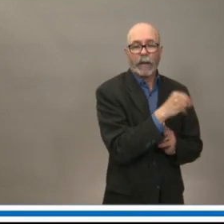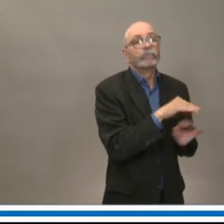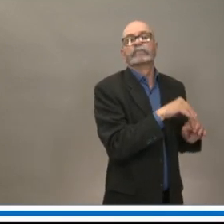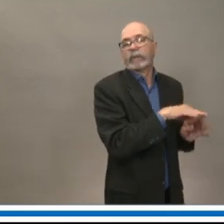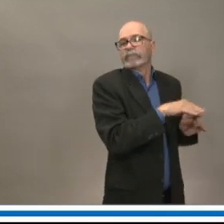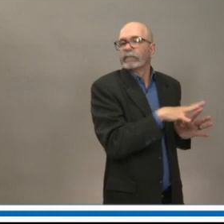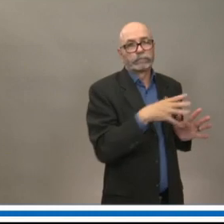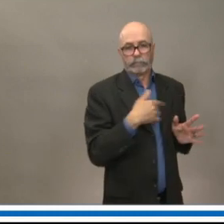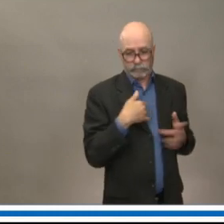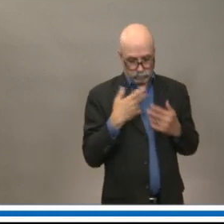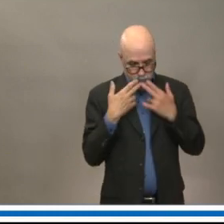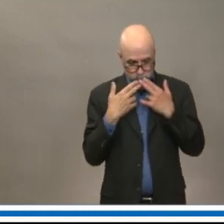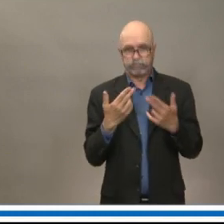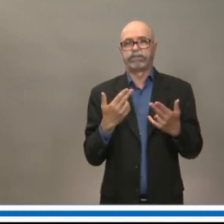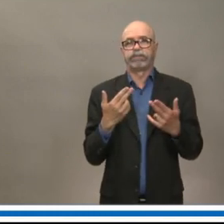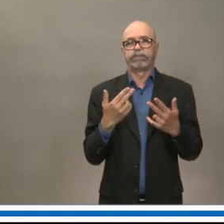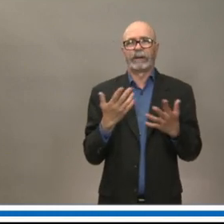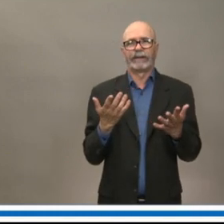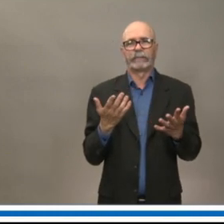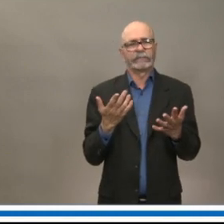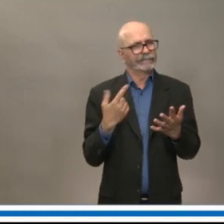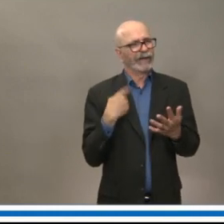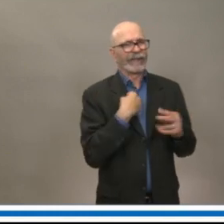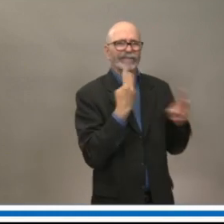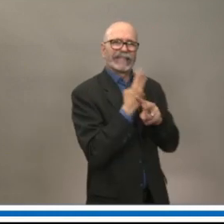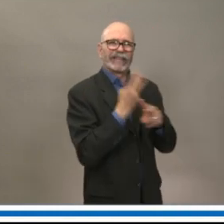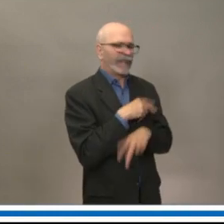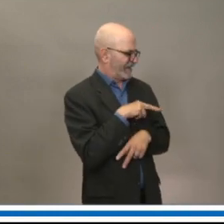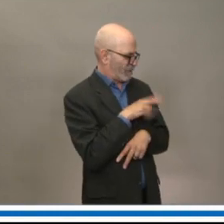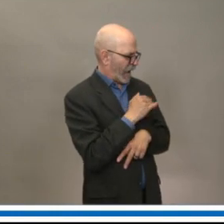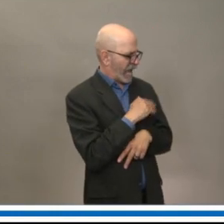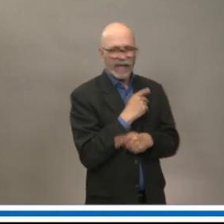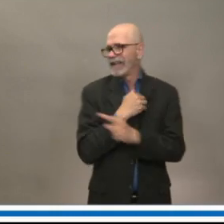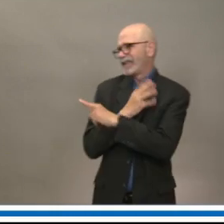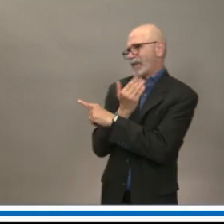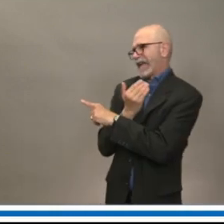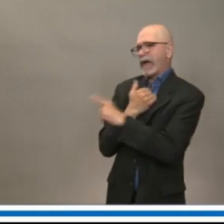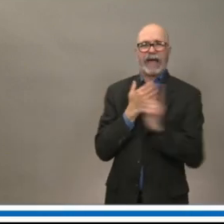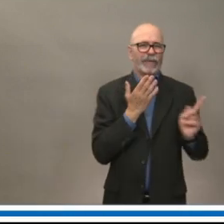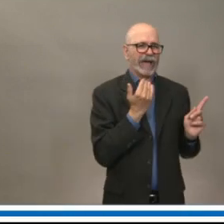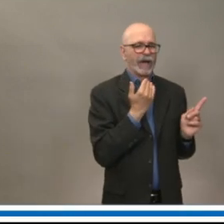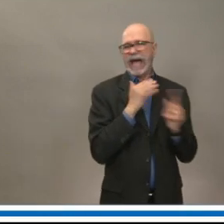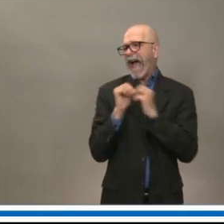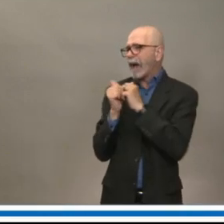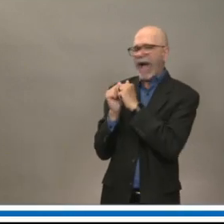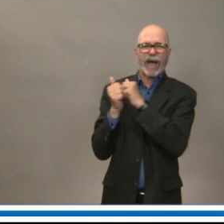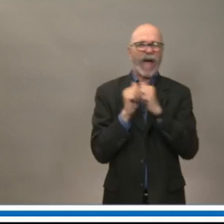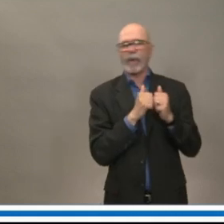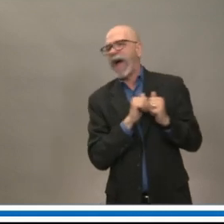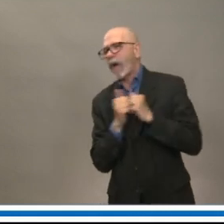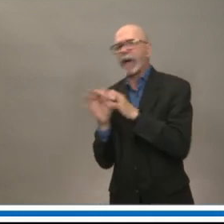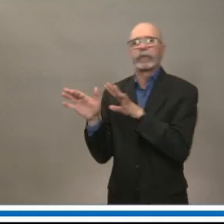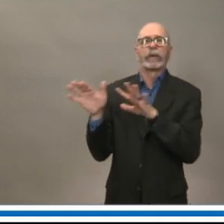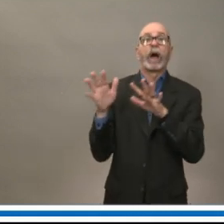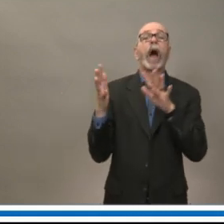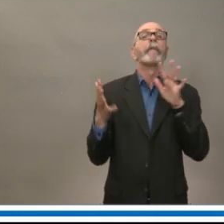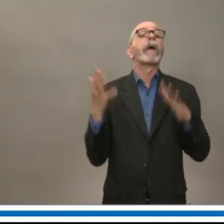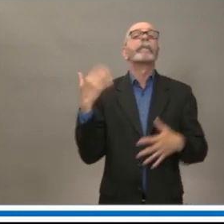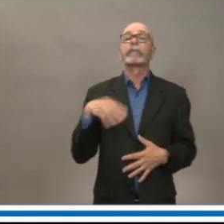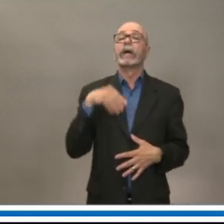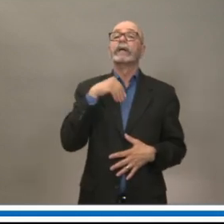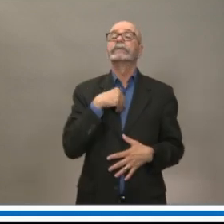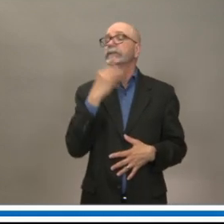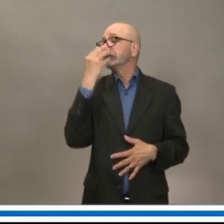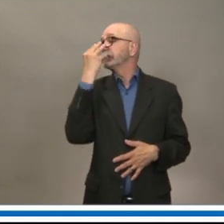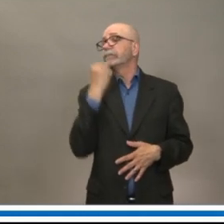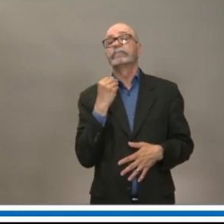that's likely how it got into a facility. So this is not about blaming or judging or any individual or a group of